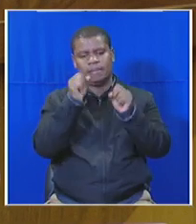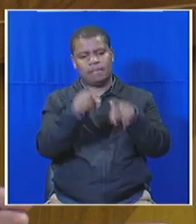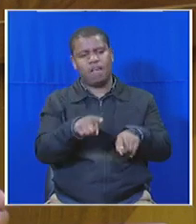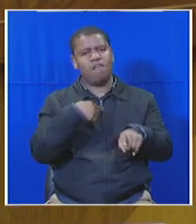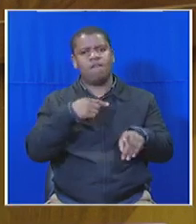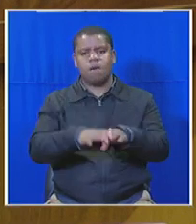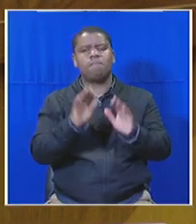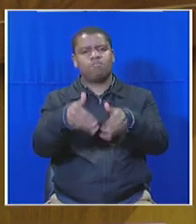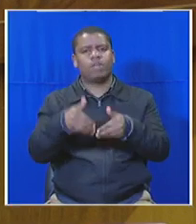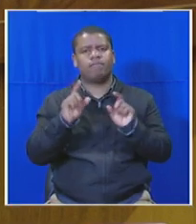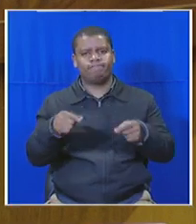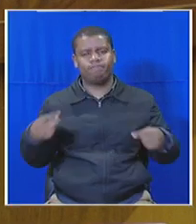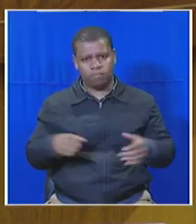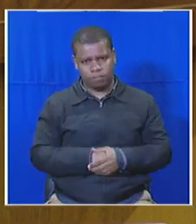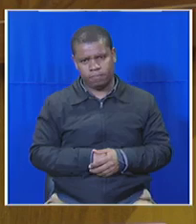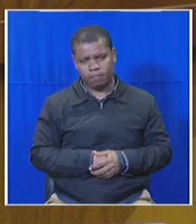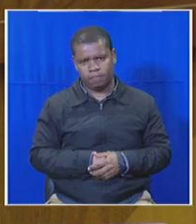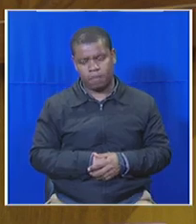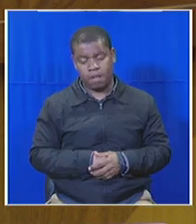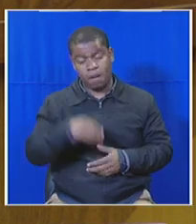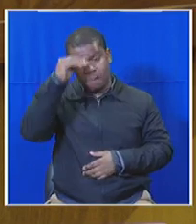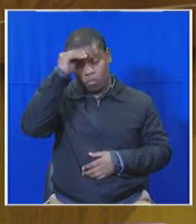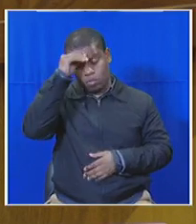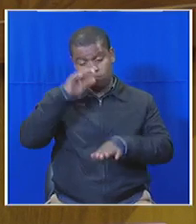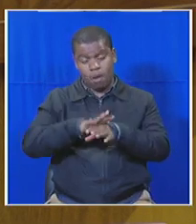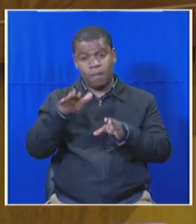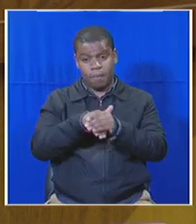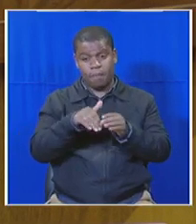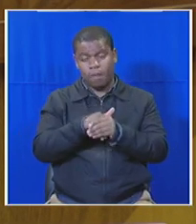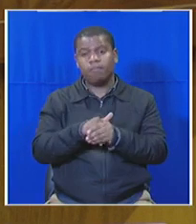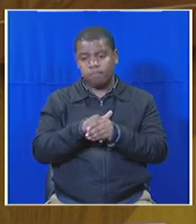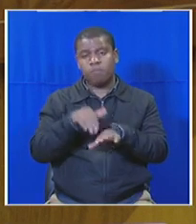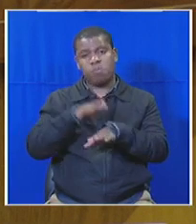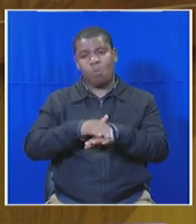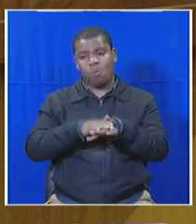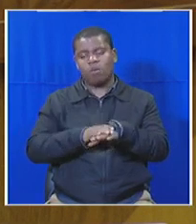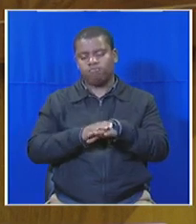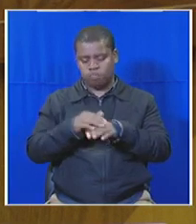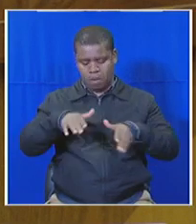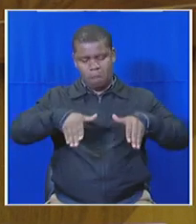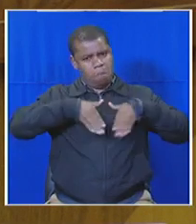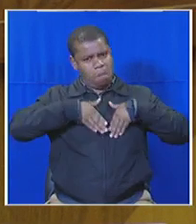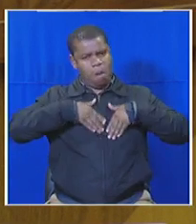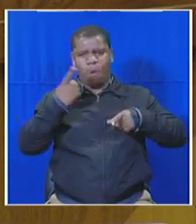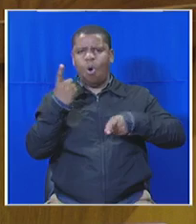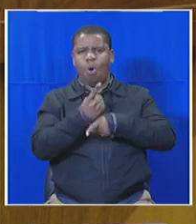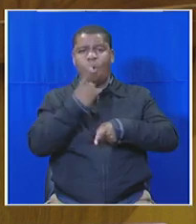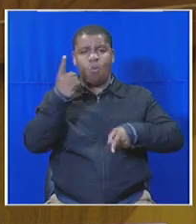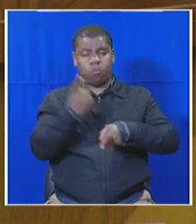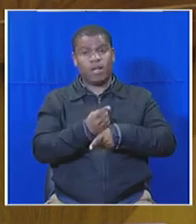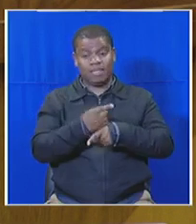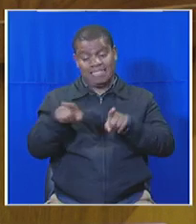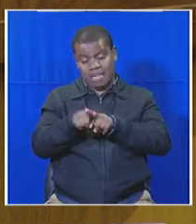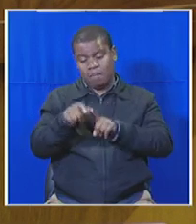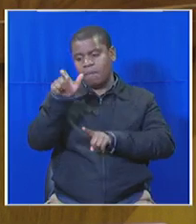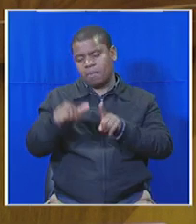let alone the public at large. Police officers, including detectives, must wear their bulletproof vests at all times and